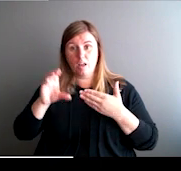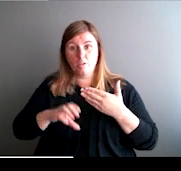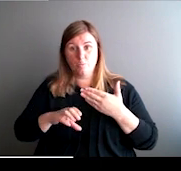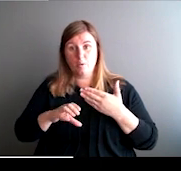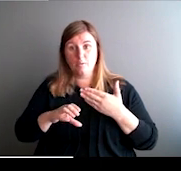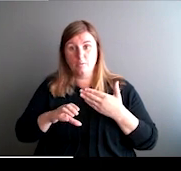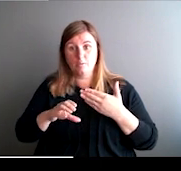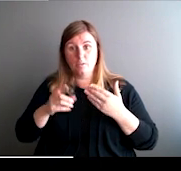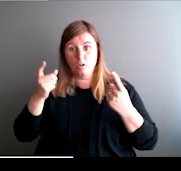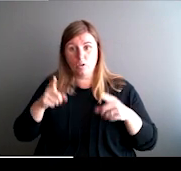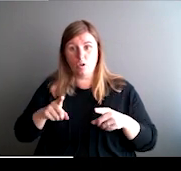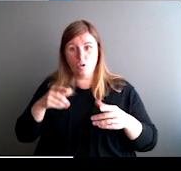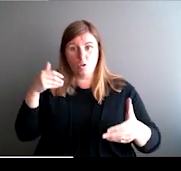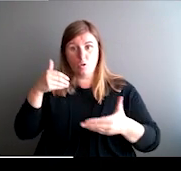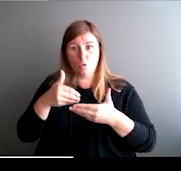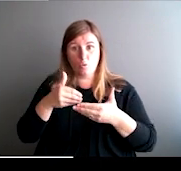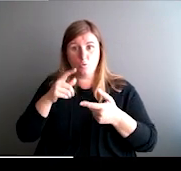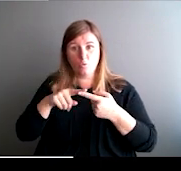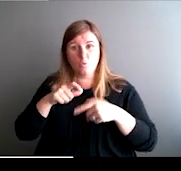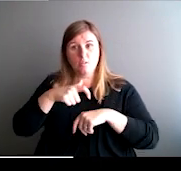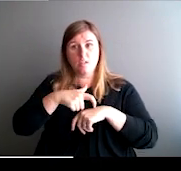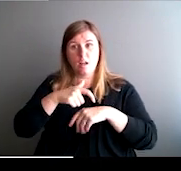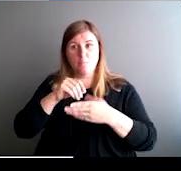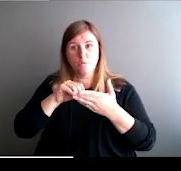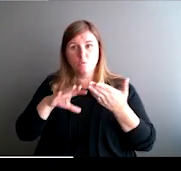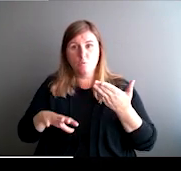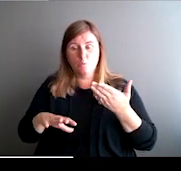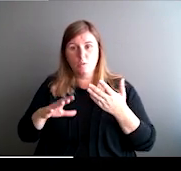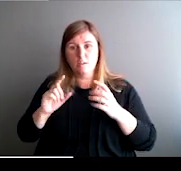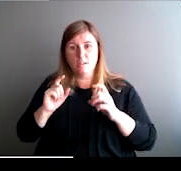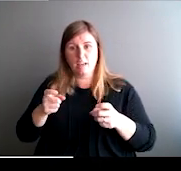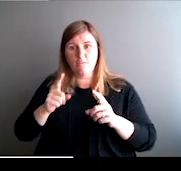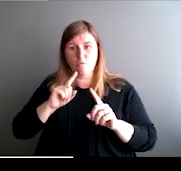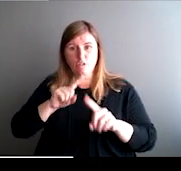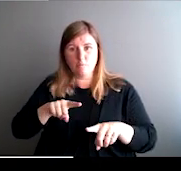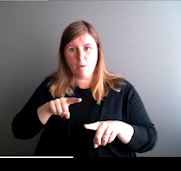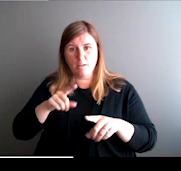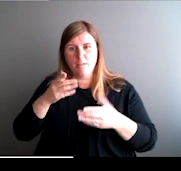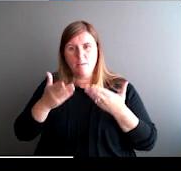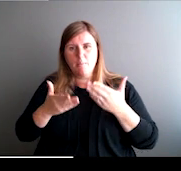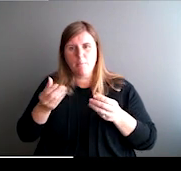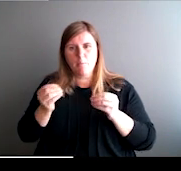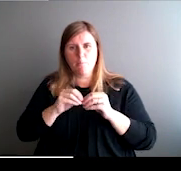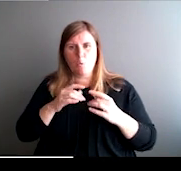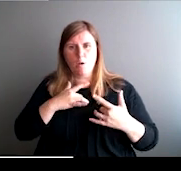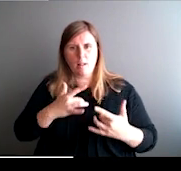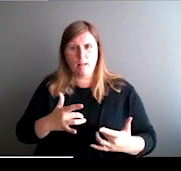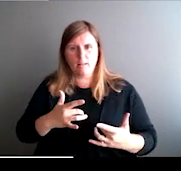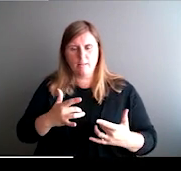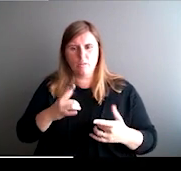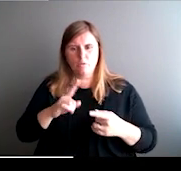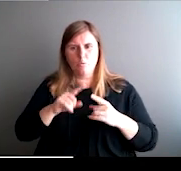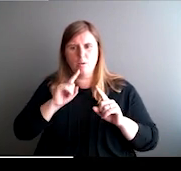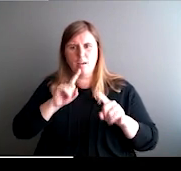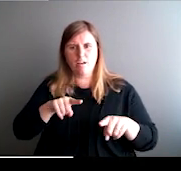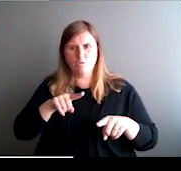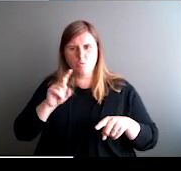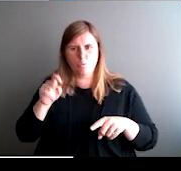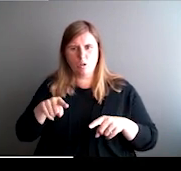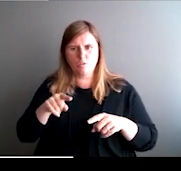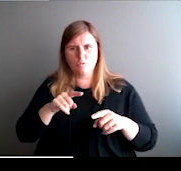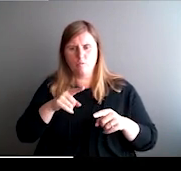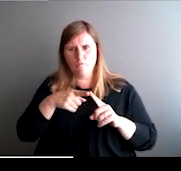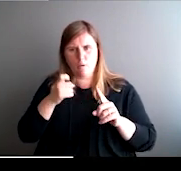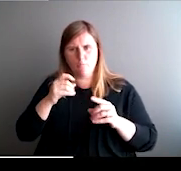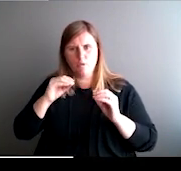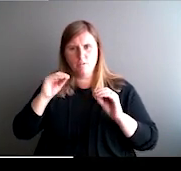consequence occurred close to the time that the student gave their response, they may be more likely to answer questions from the teacher